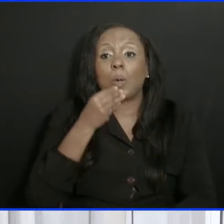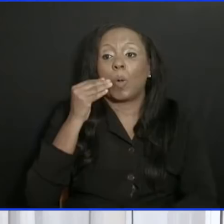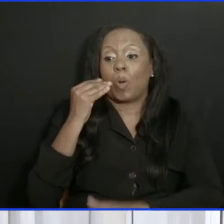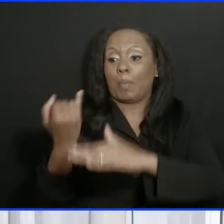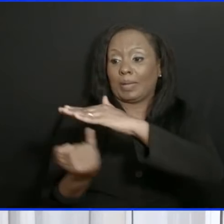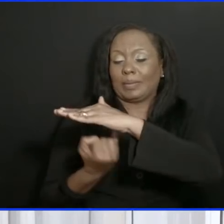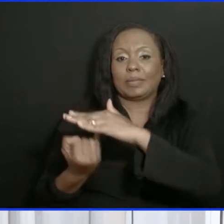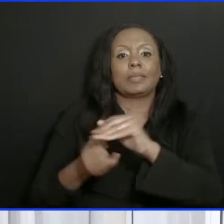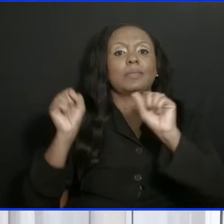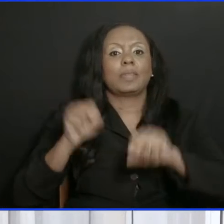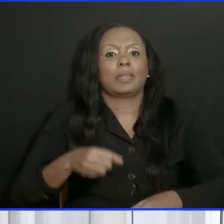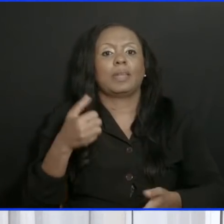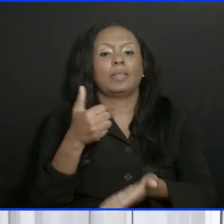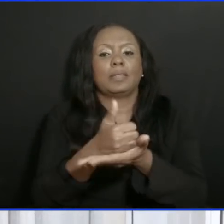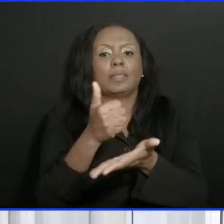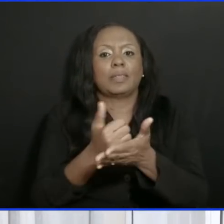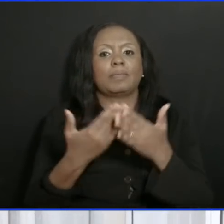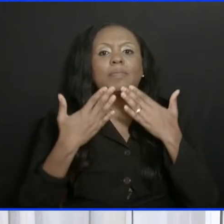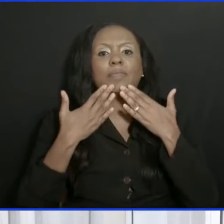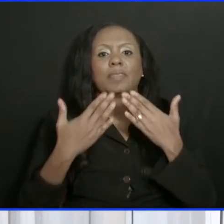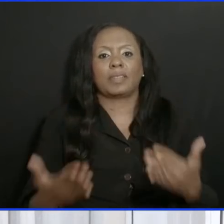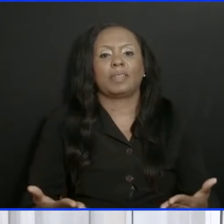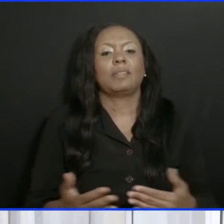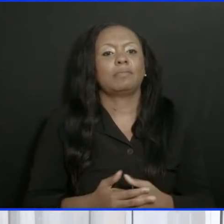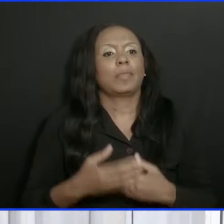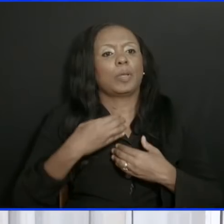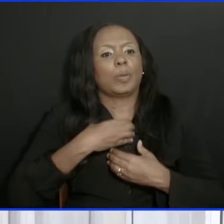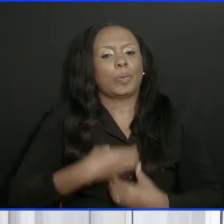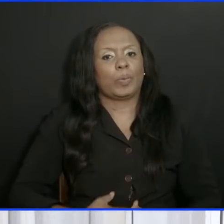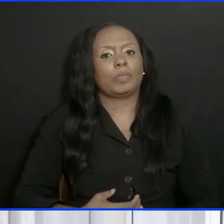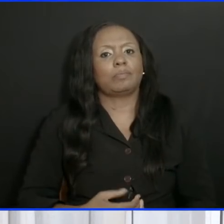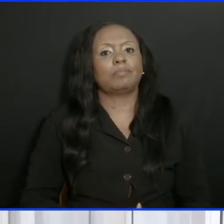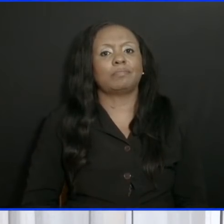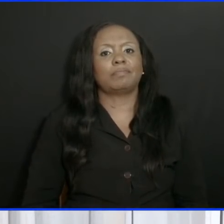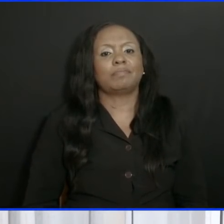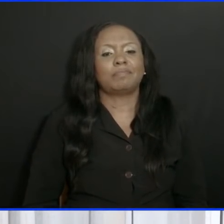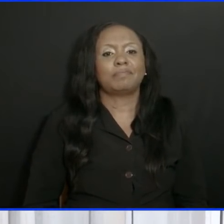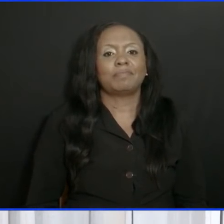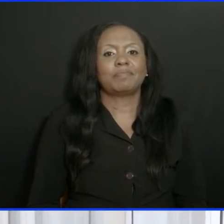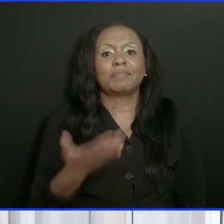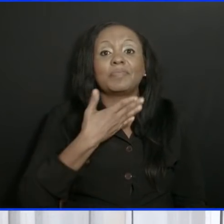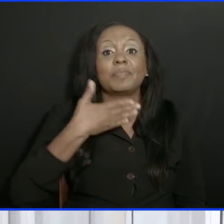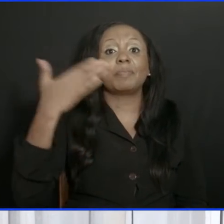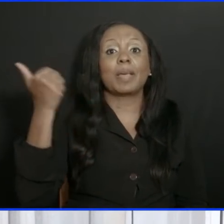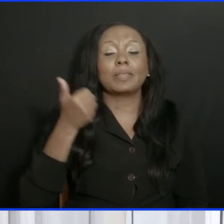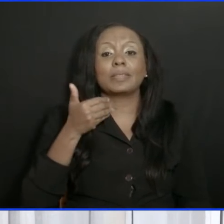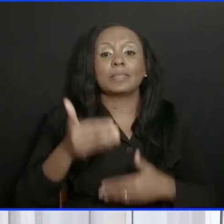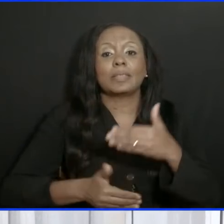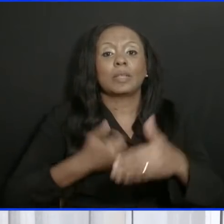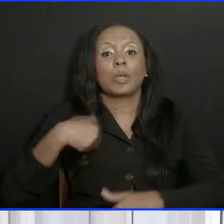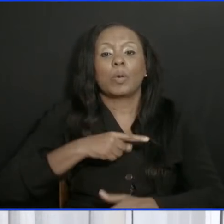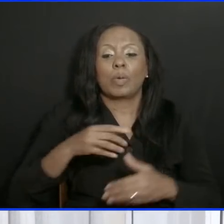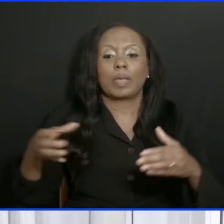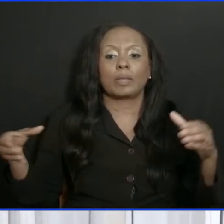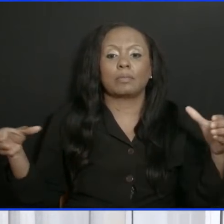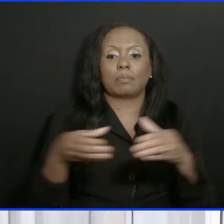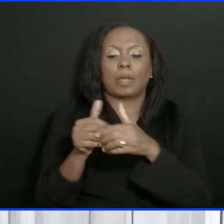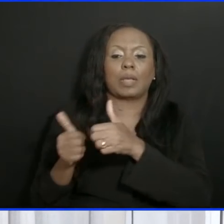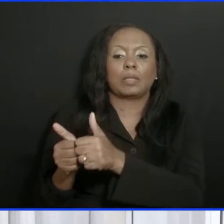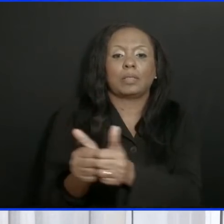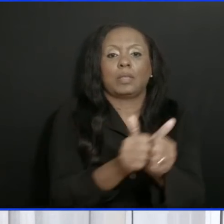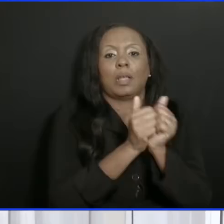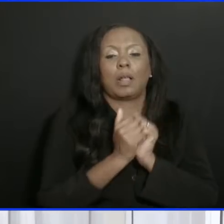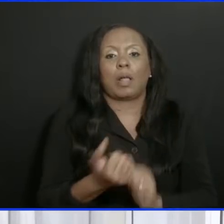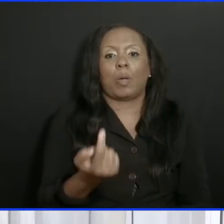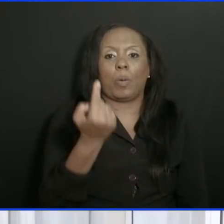position to be able to assist. Thank you very much, and I wish all of us the very best as we come together as one to mount